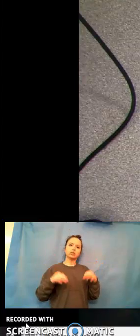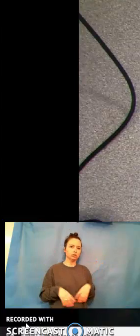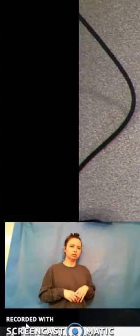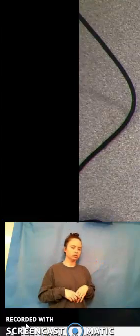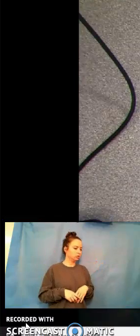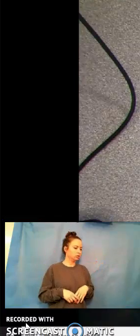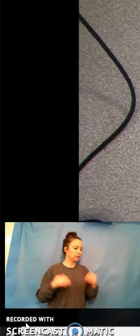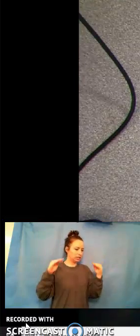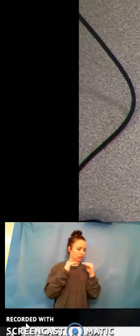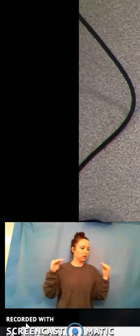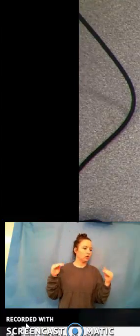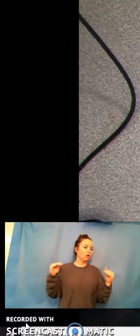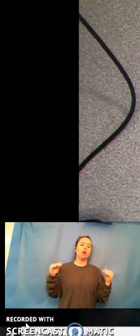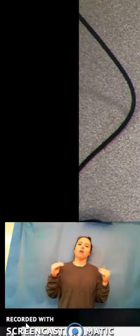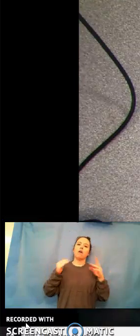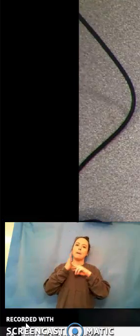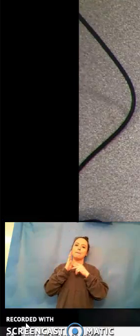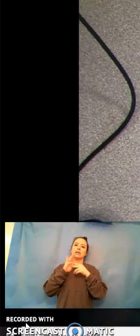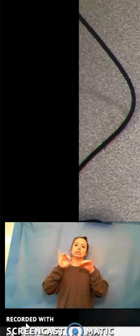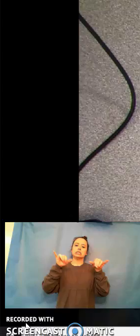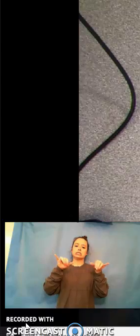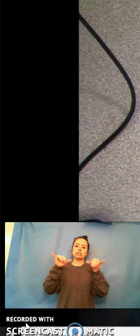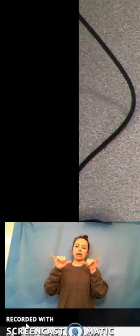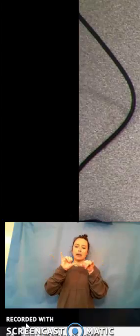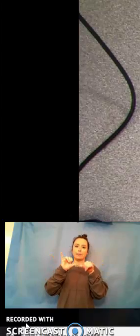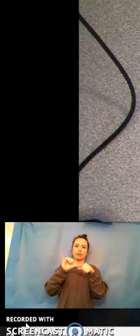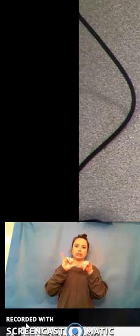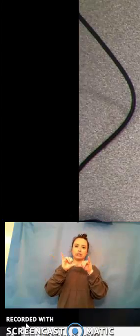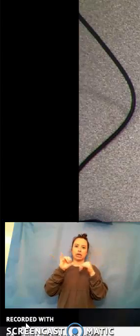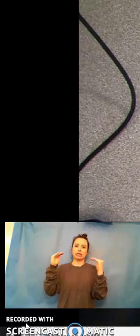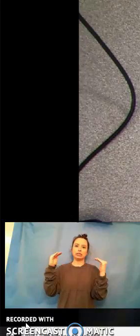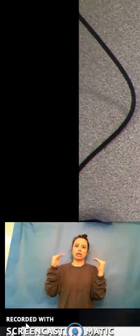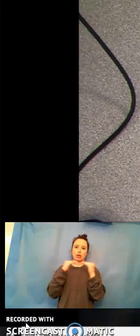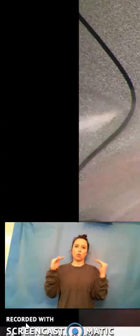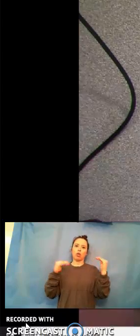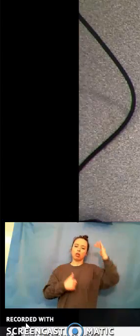So equal pieces mean that they are the same size.